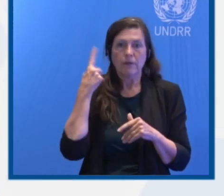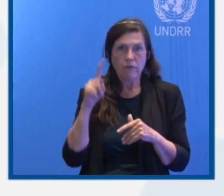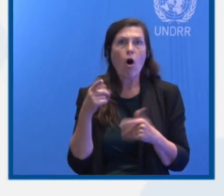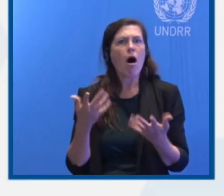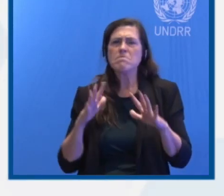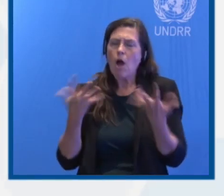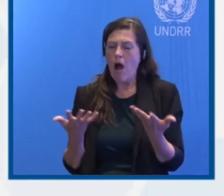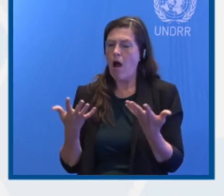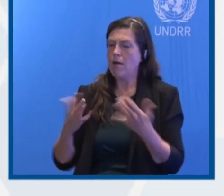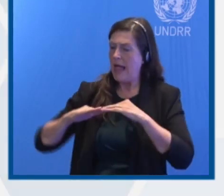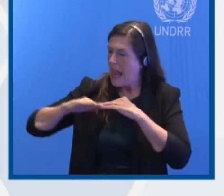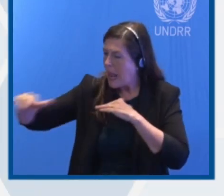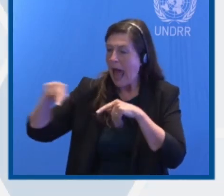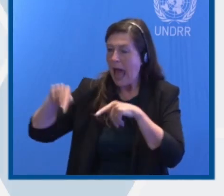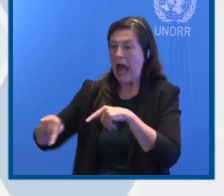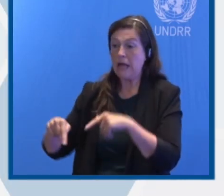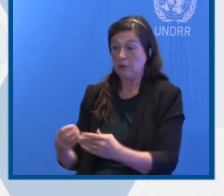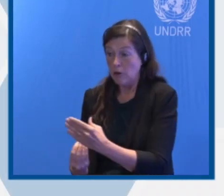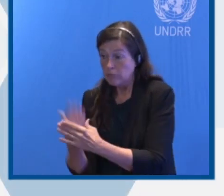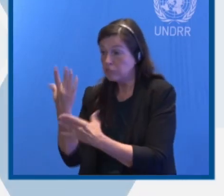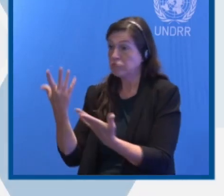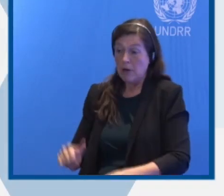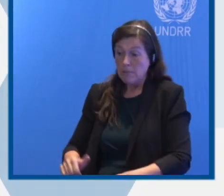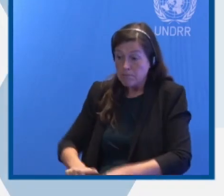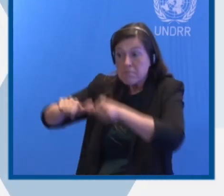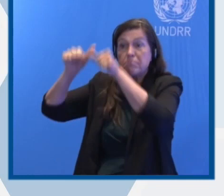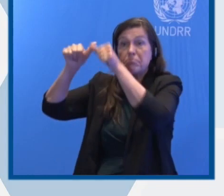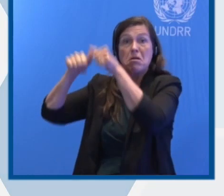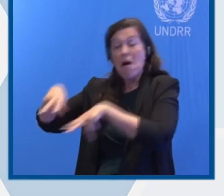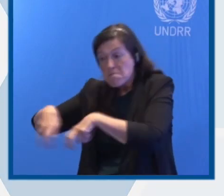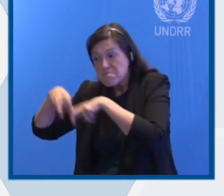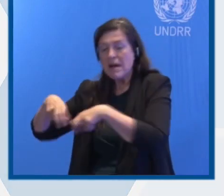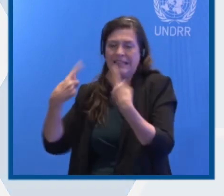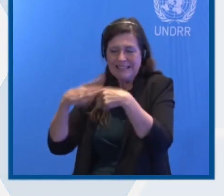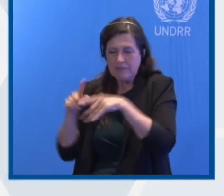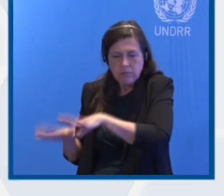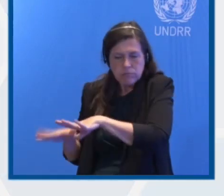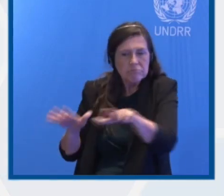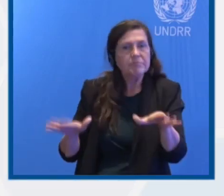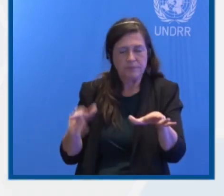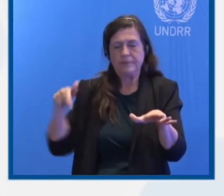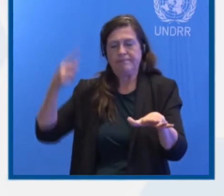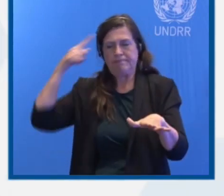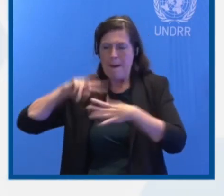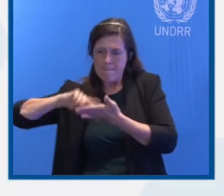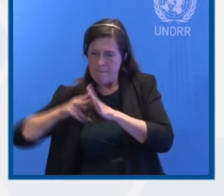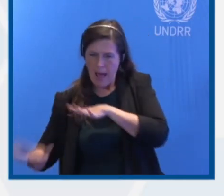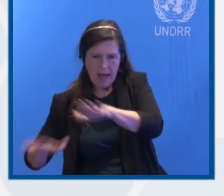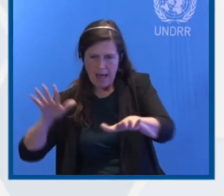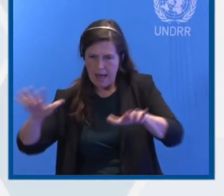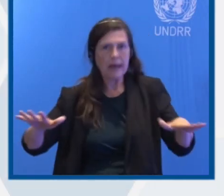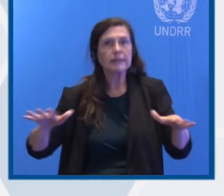areas plans inform physical development plans. This includes the infrastructure, which is prepared and also adapted prior